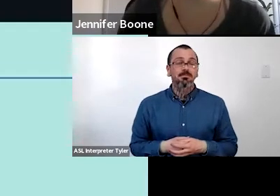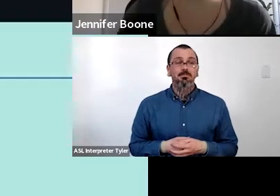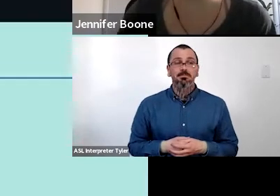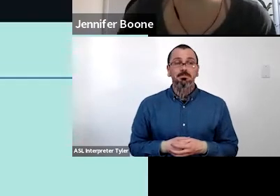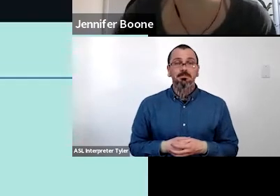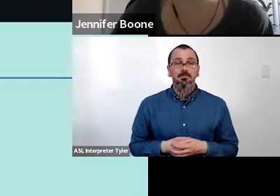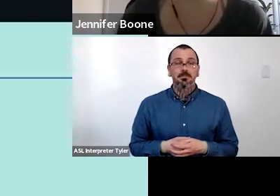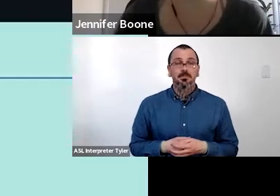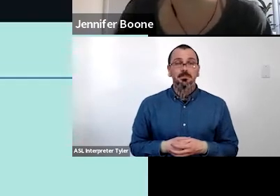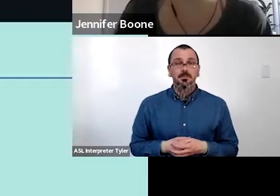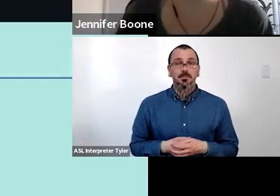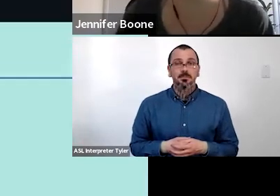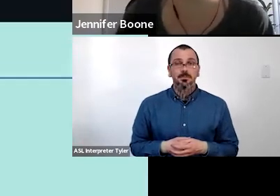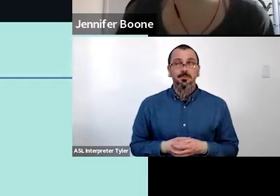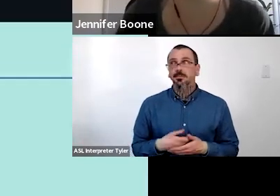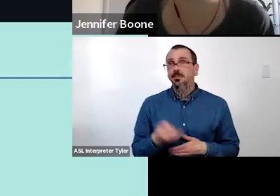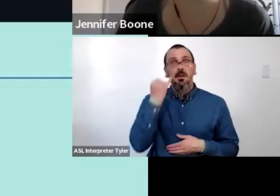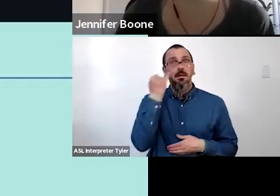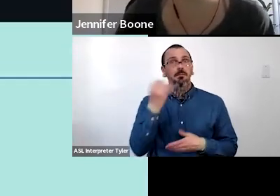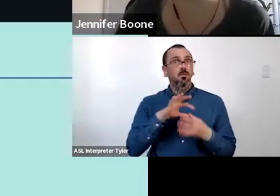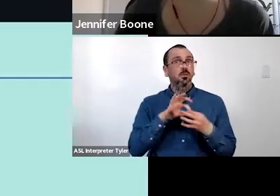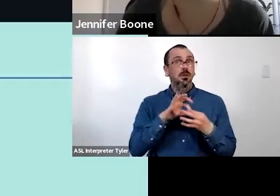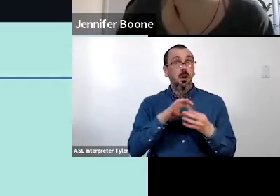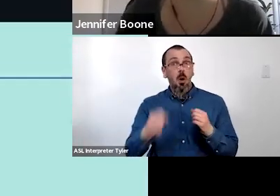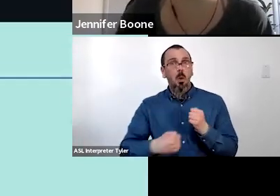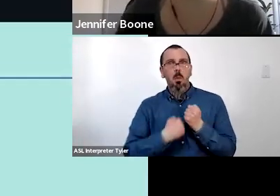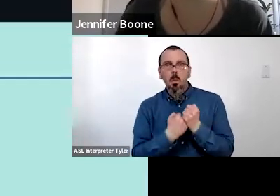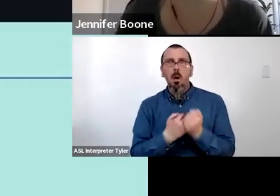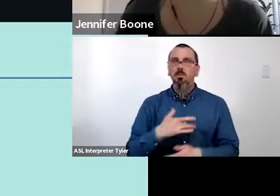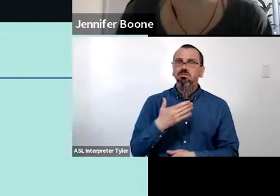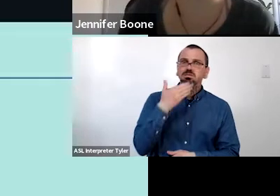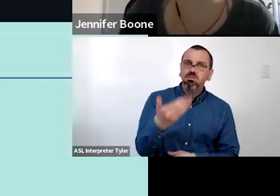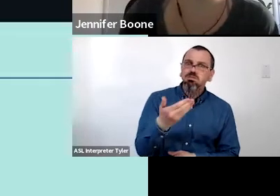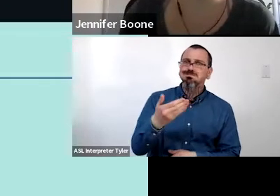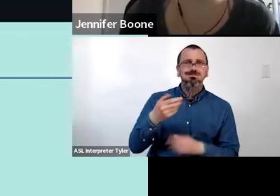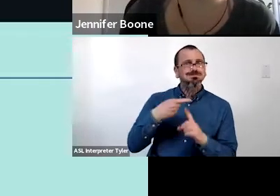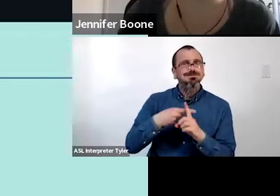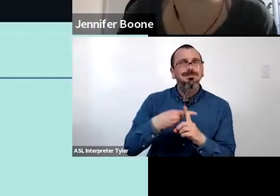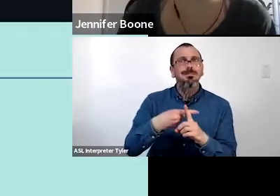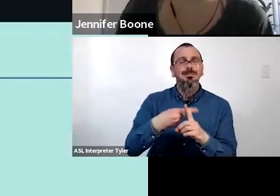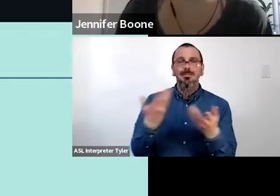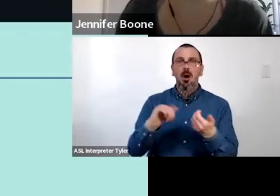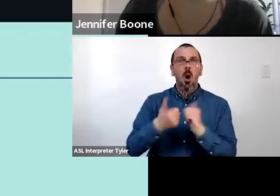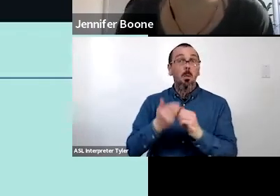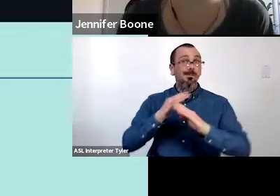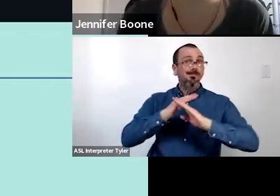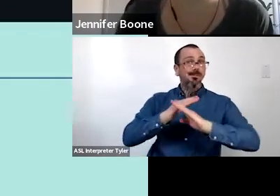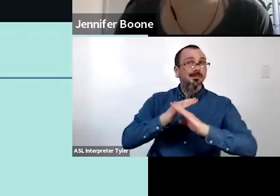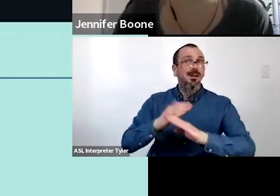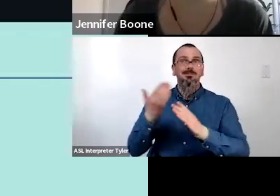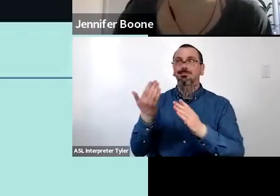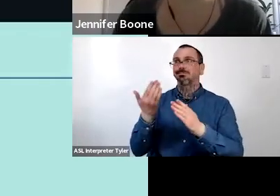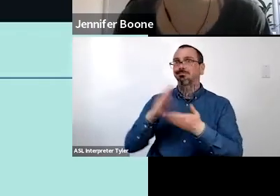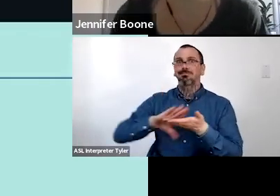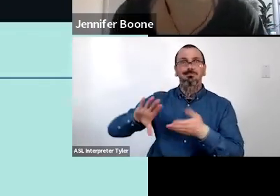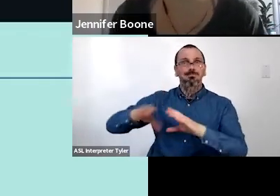explore how like supportive relationships could be a protective factor, and maybe reduce minority